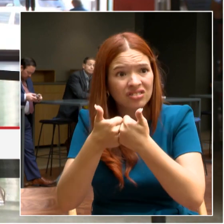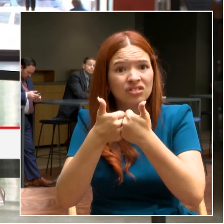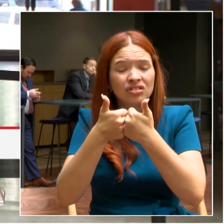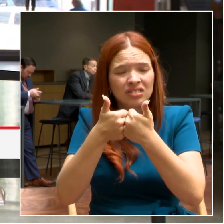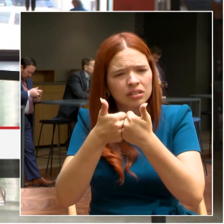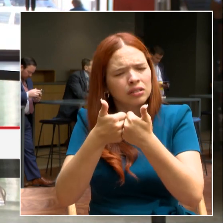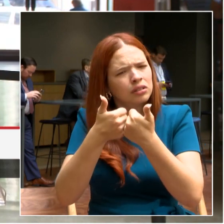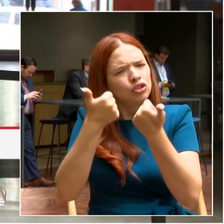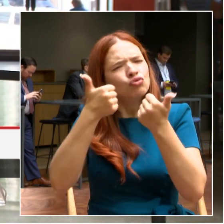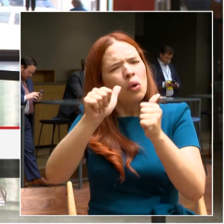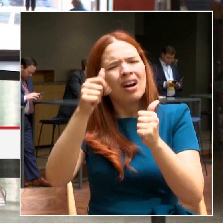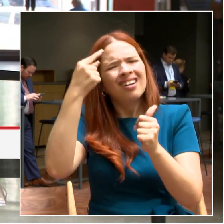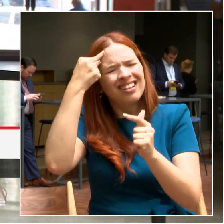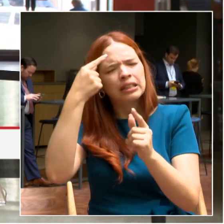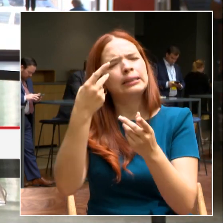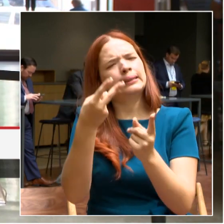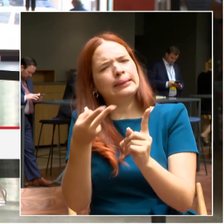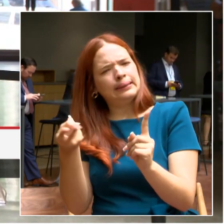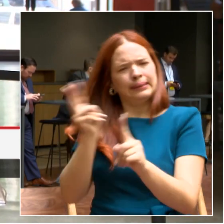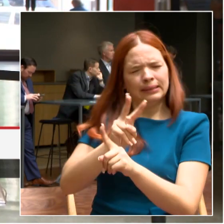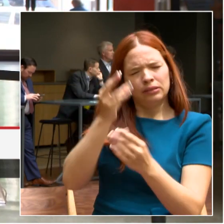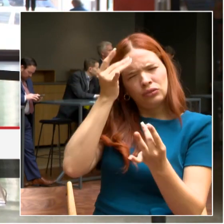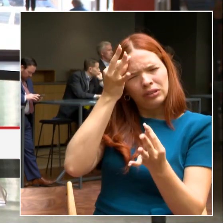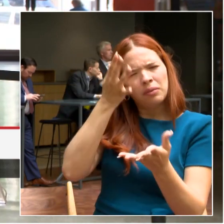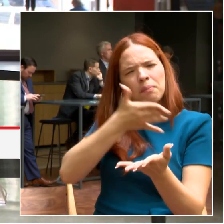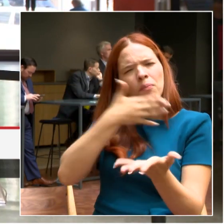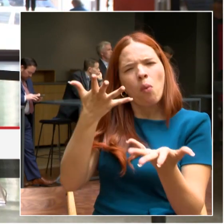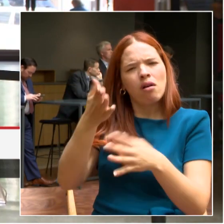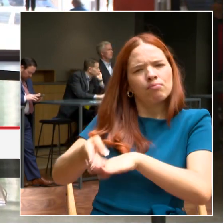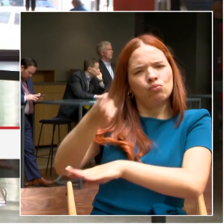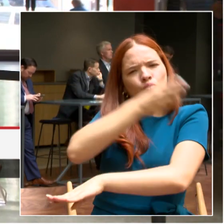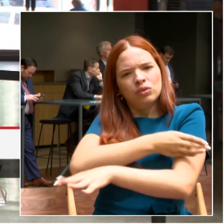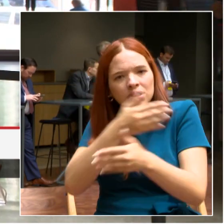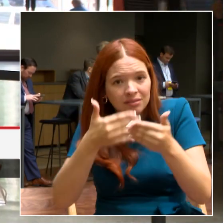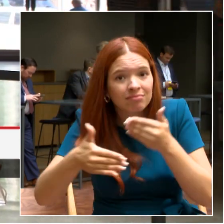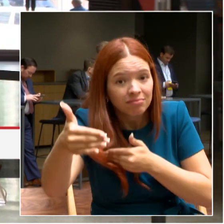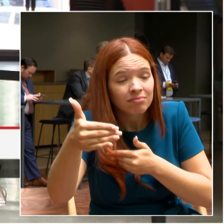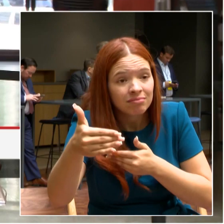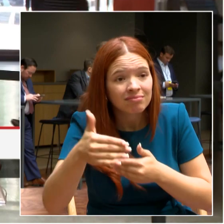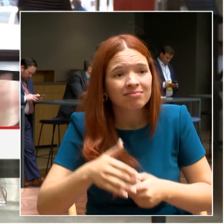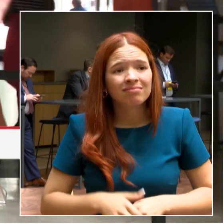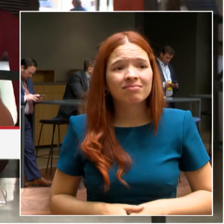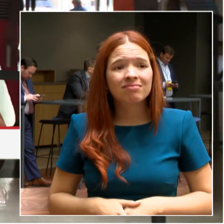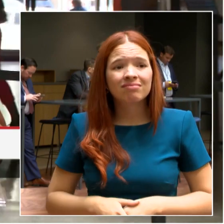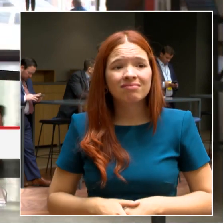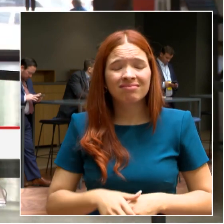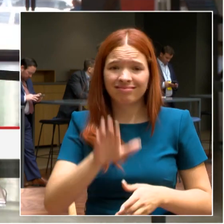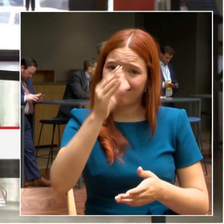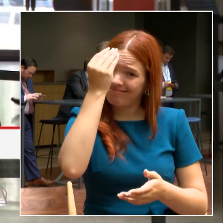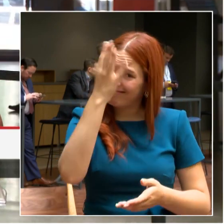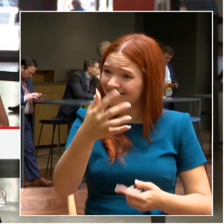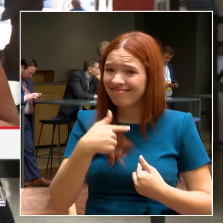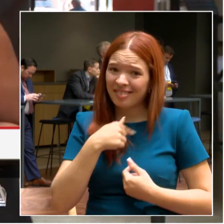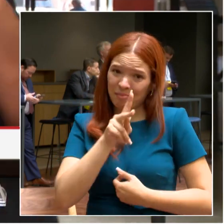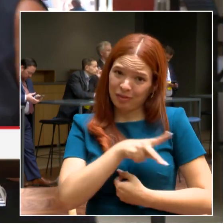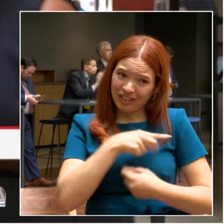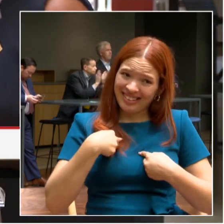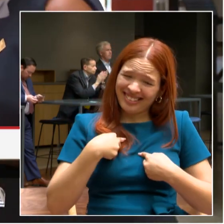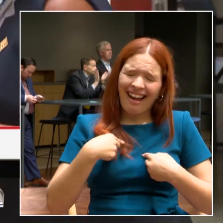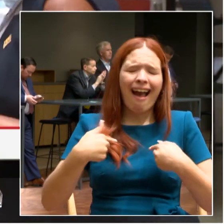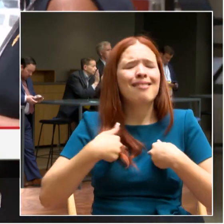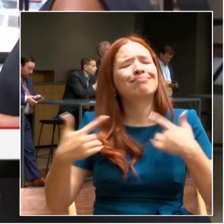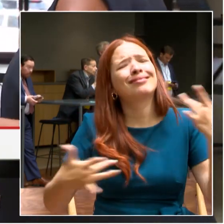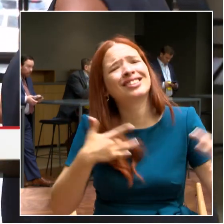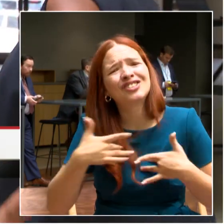our programs and initiatives. And I, for one, am very excited to get to work. So thank you for being here.